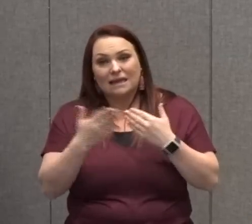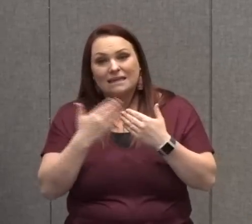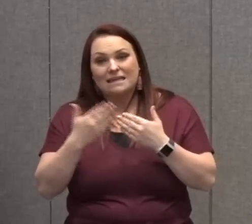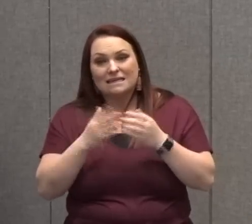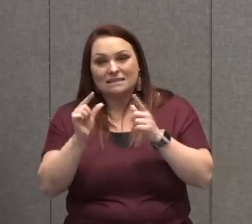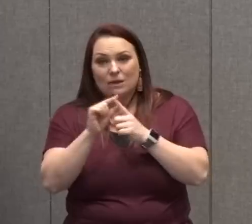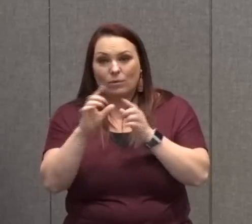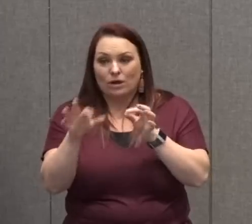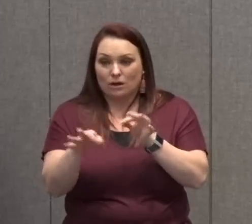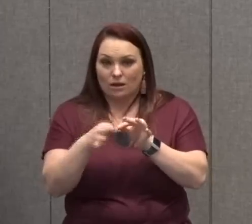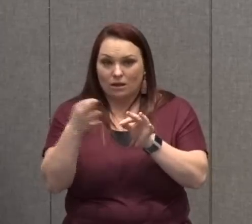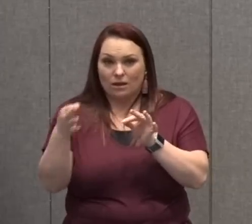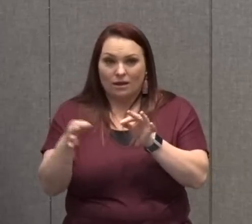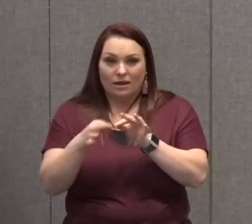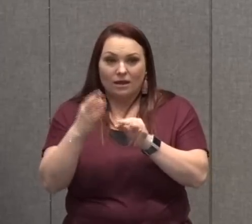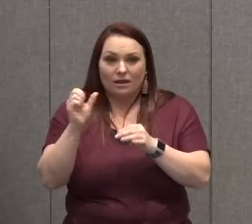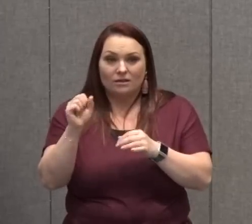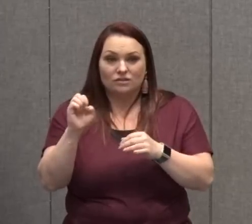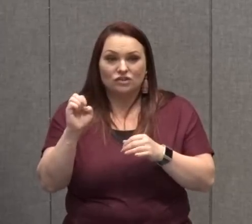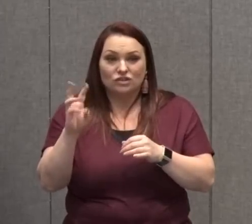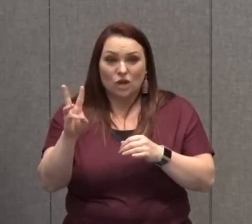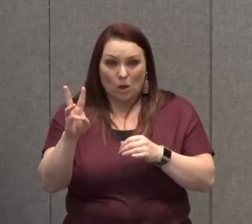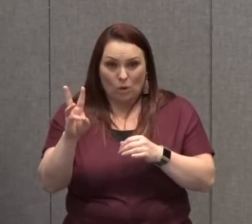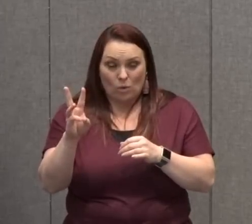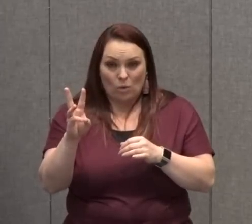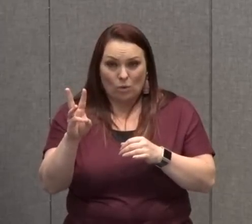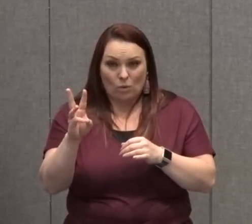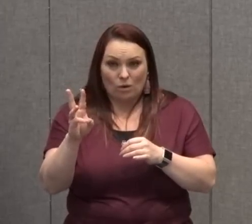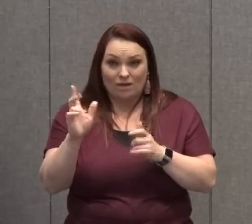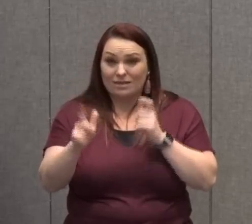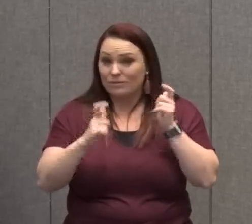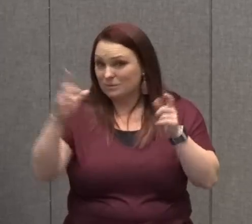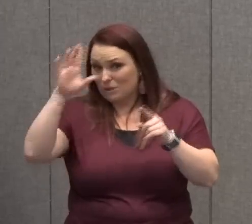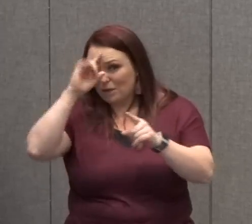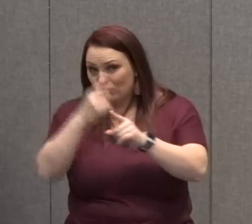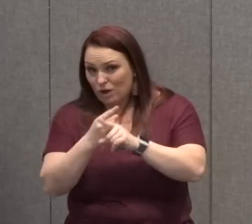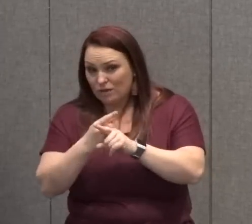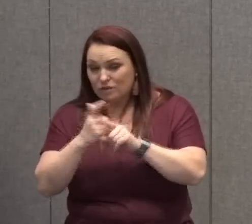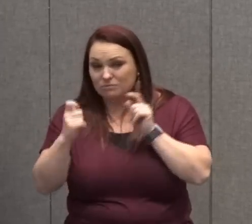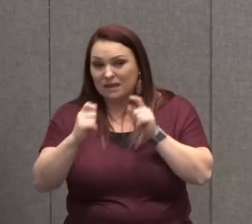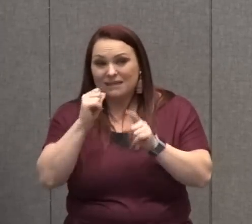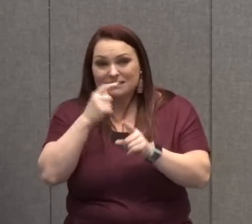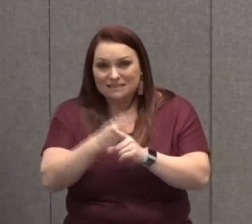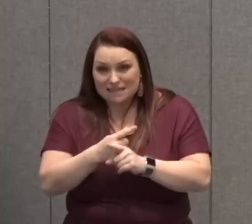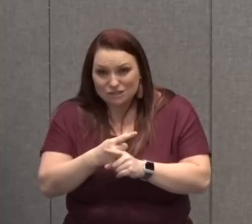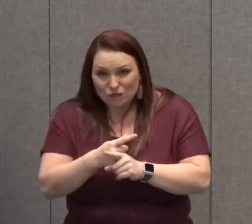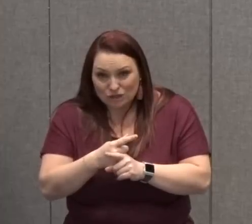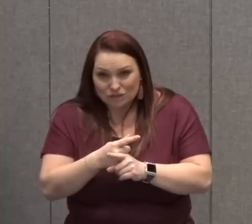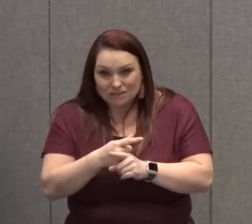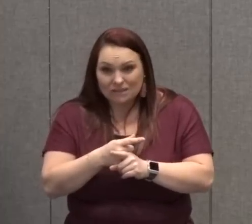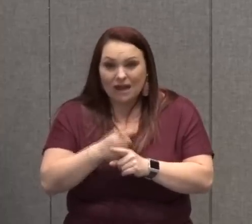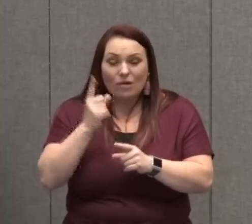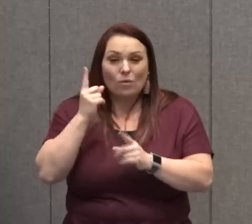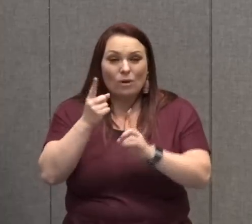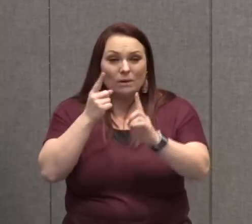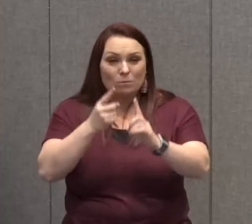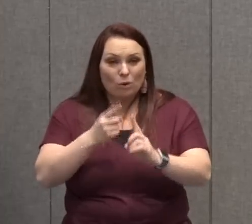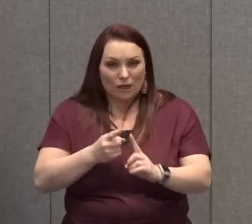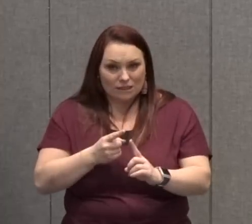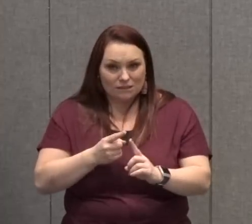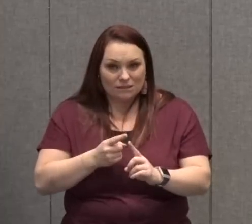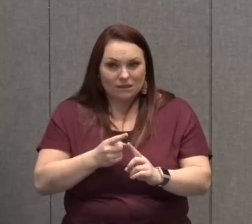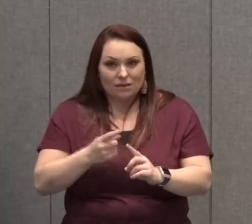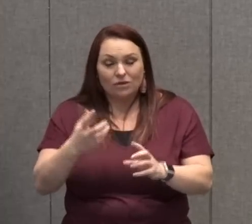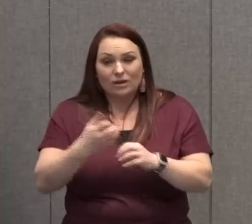so that's what there's big brothers and big sisters would say you could even do like one point so you got